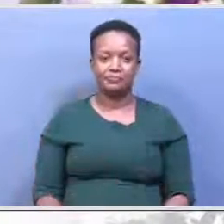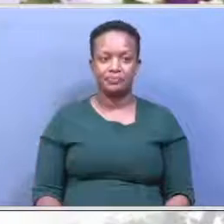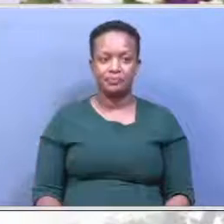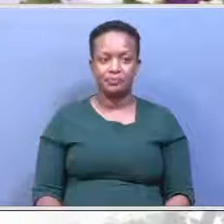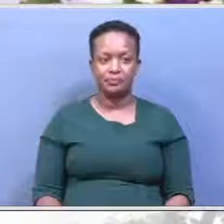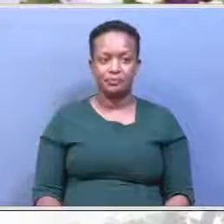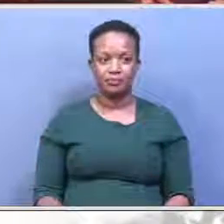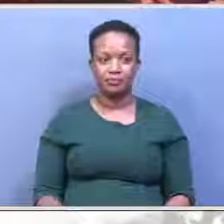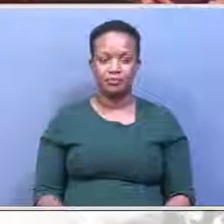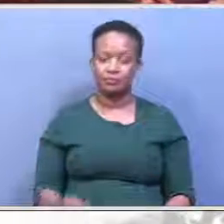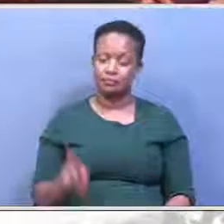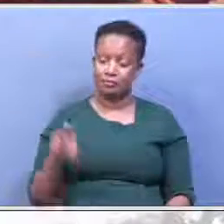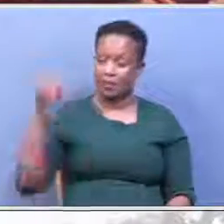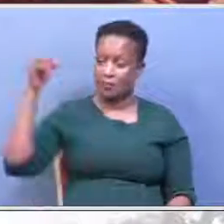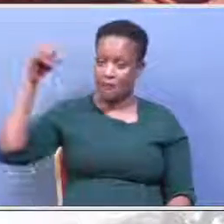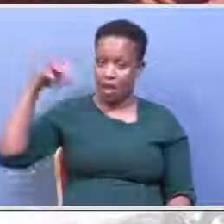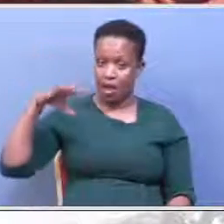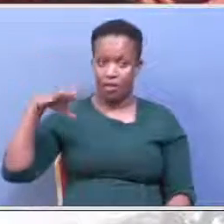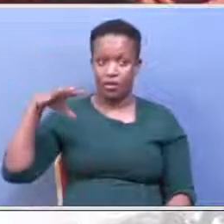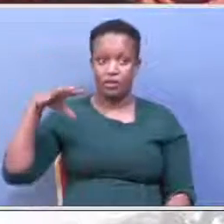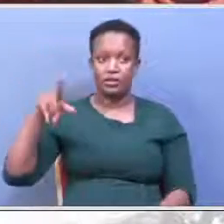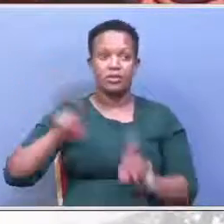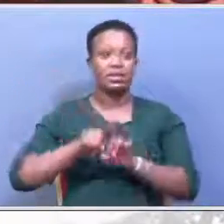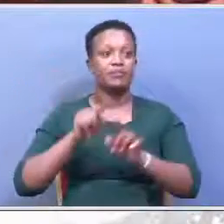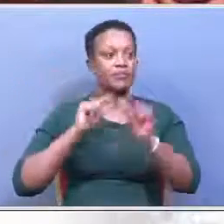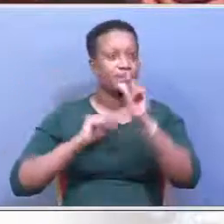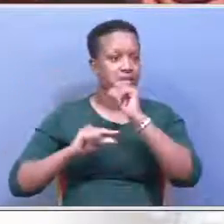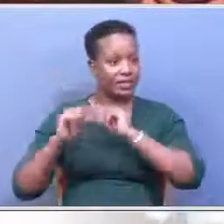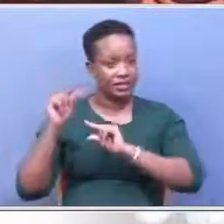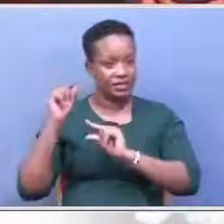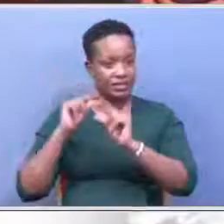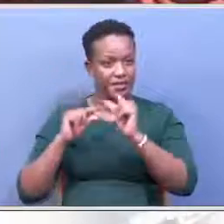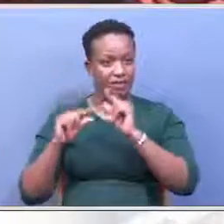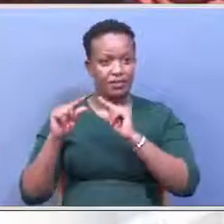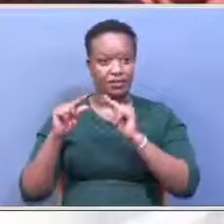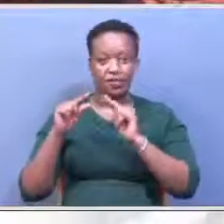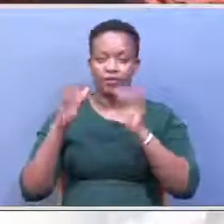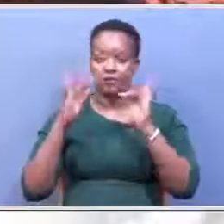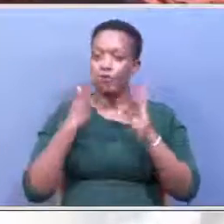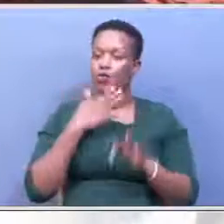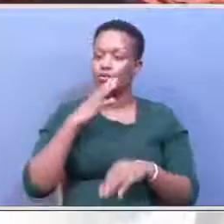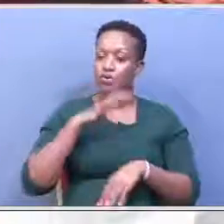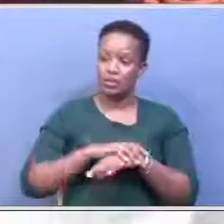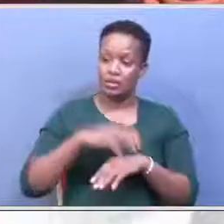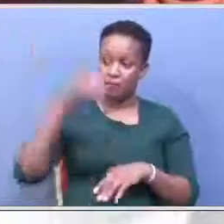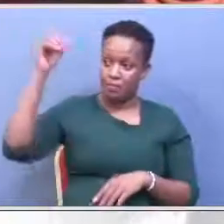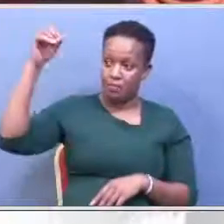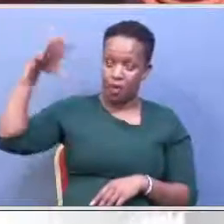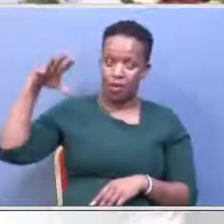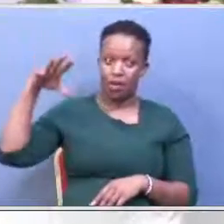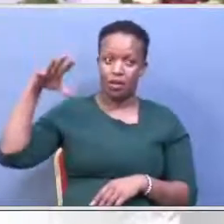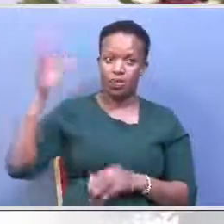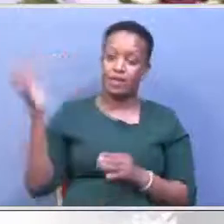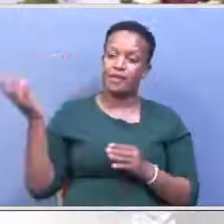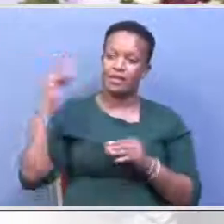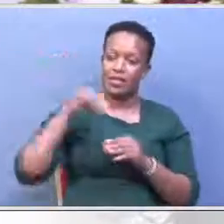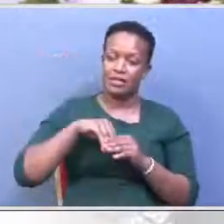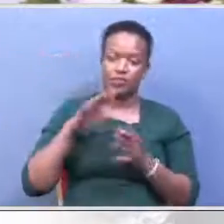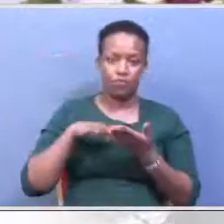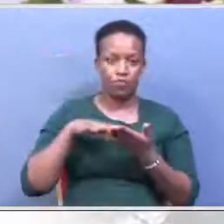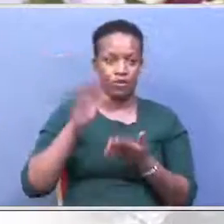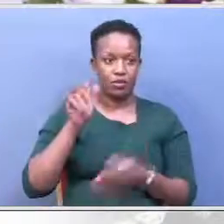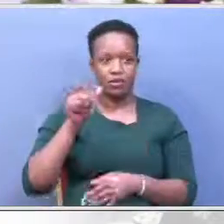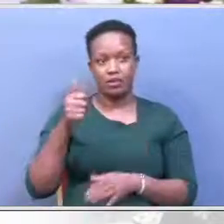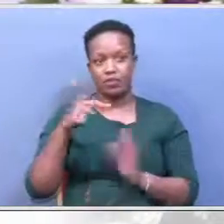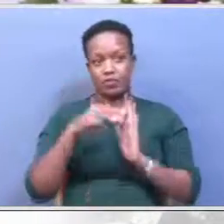That's the power. And then, of course, in generation, where you get power, vested a lot. The other point,